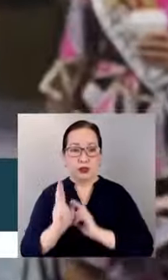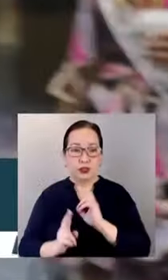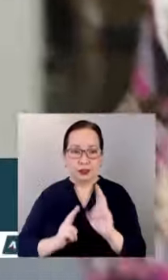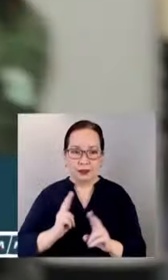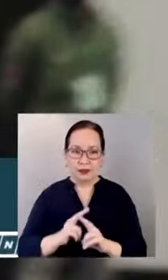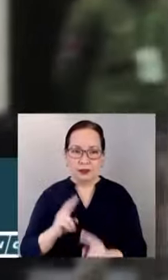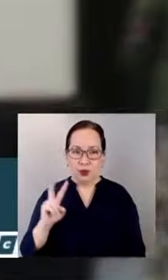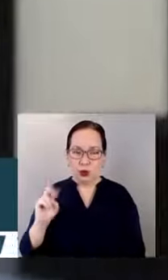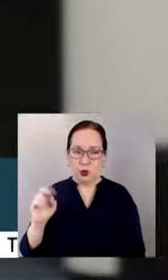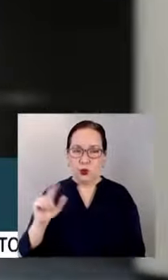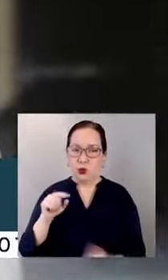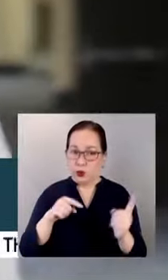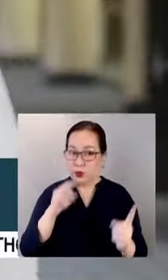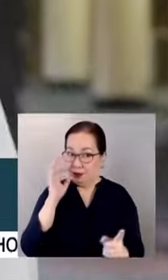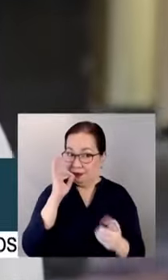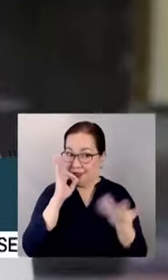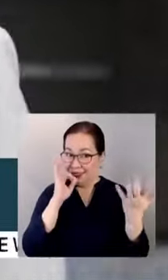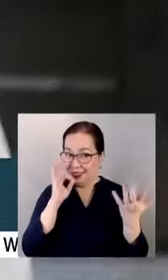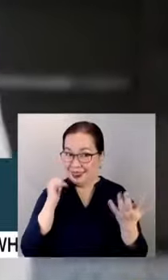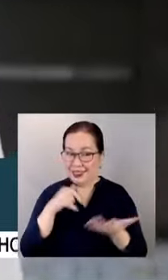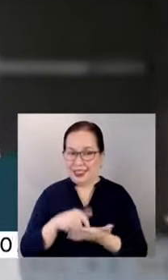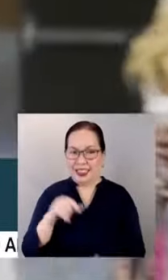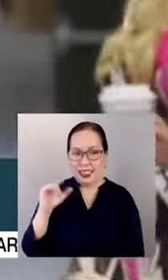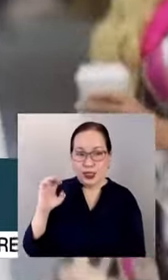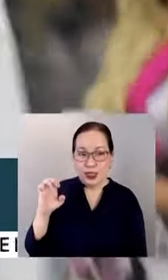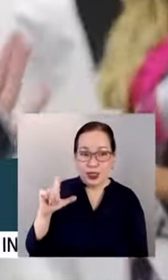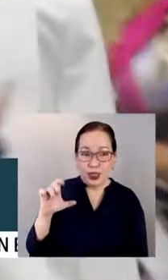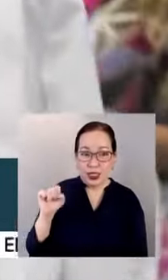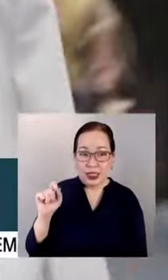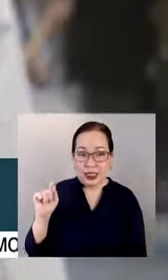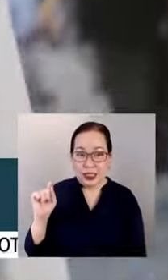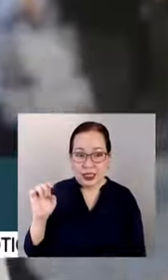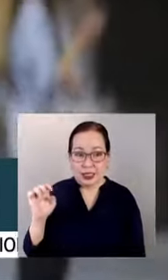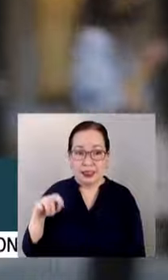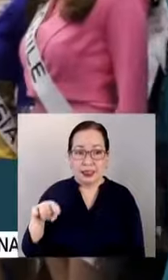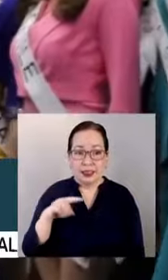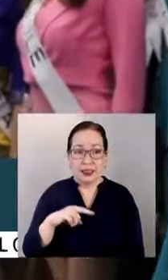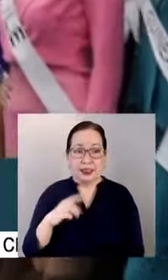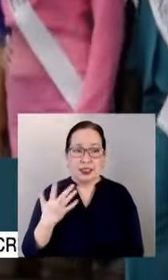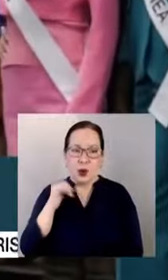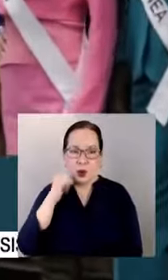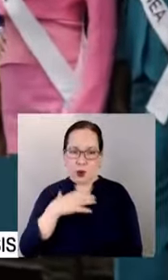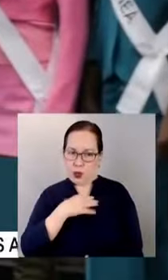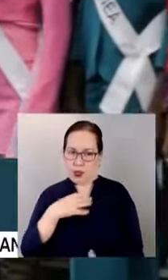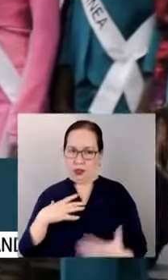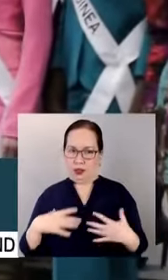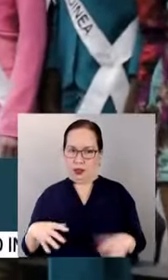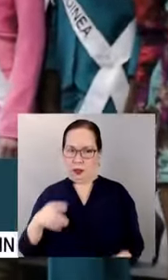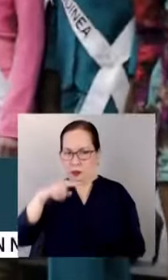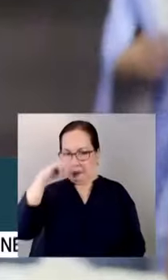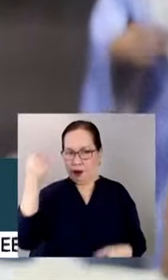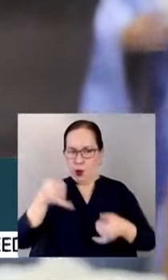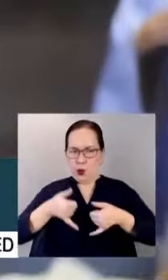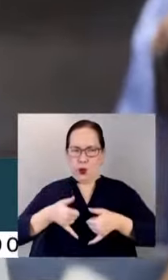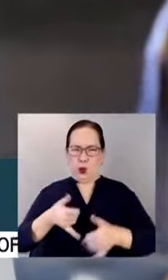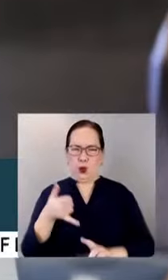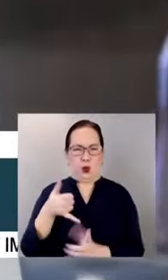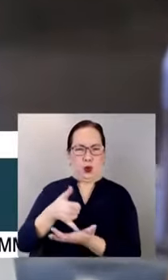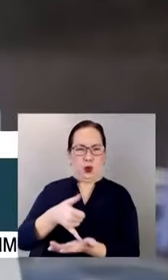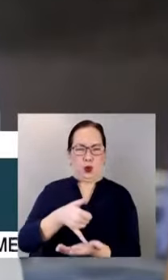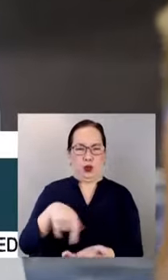Philippines Celeste Cortesi has been consistent in her styling, wearing a white suit and black stilettos. Every morning, I